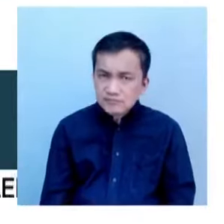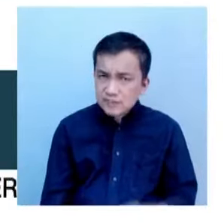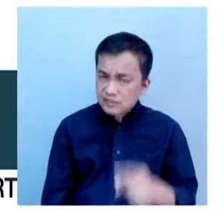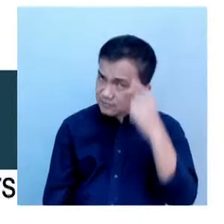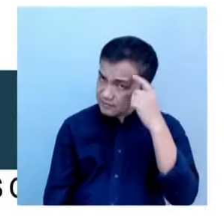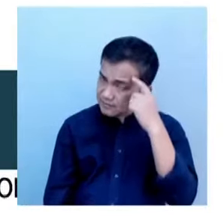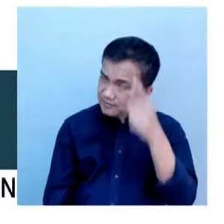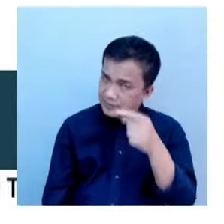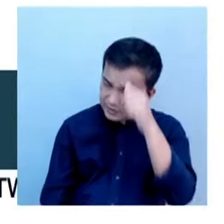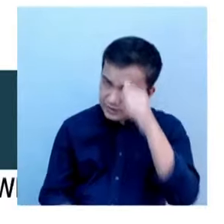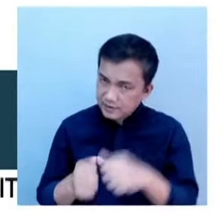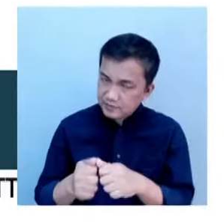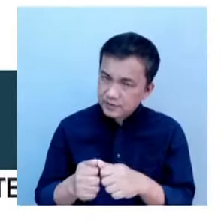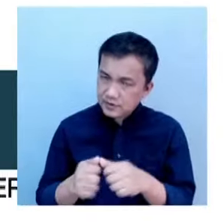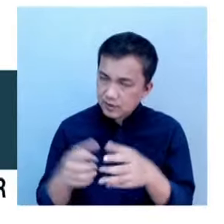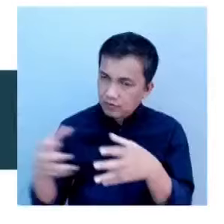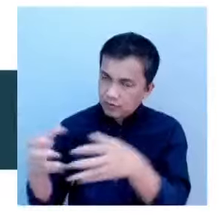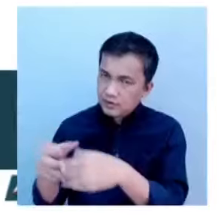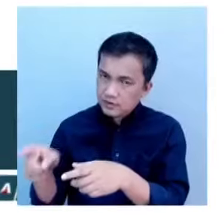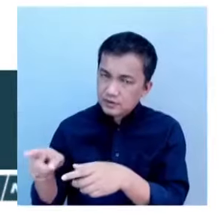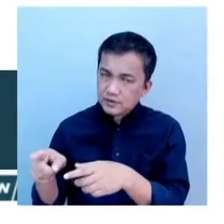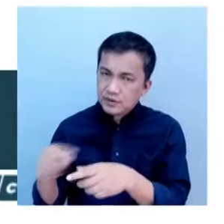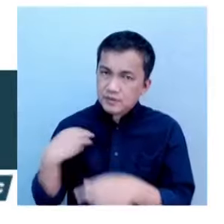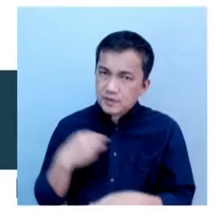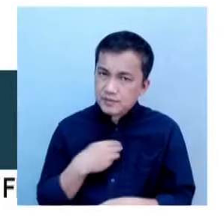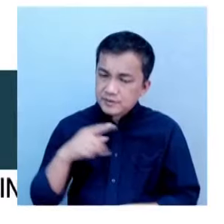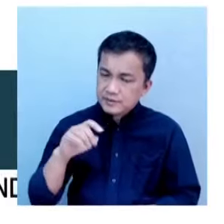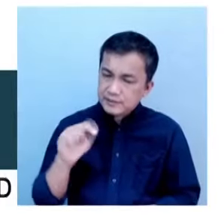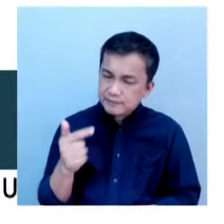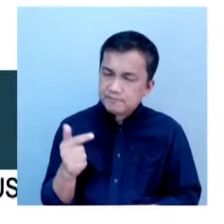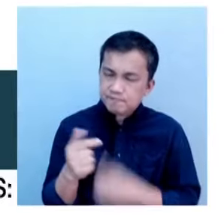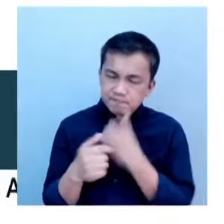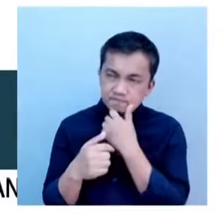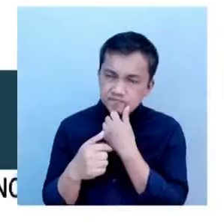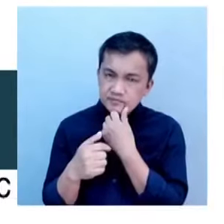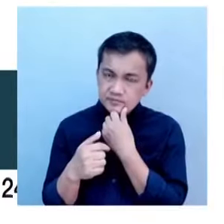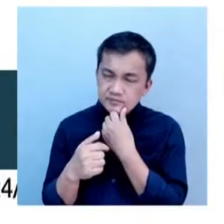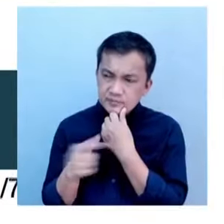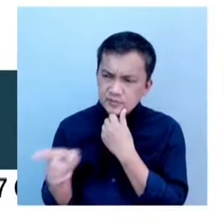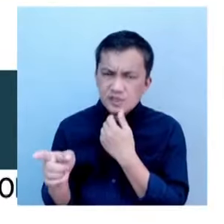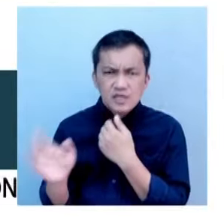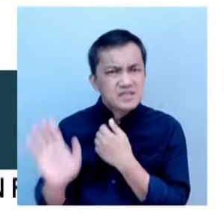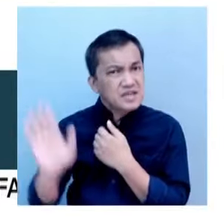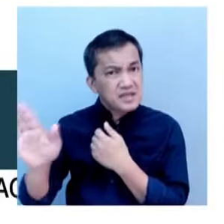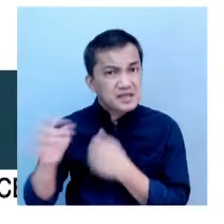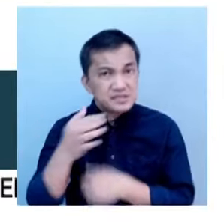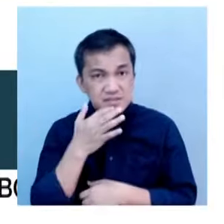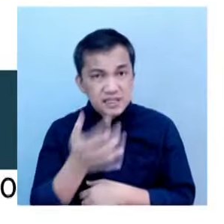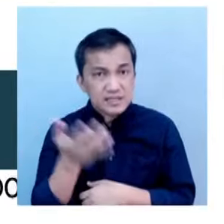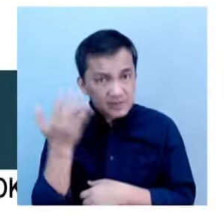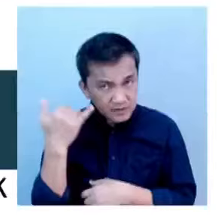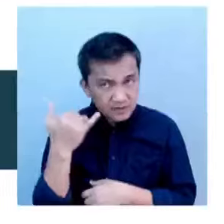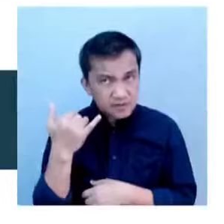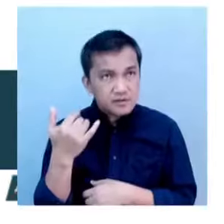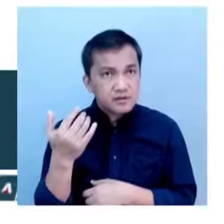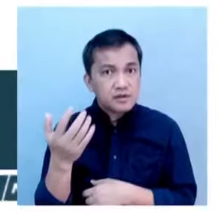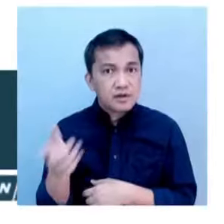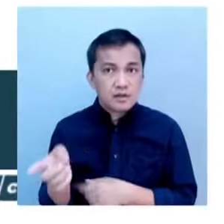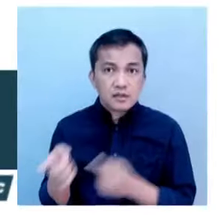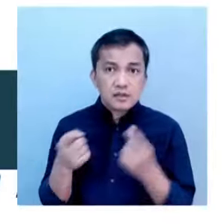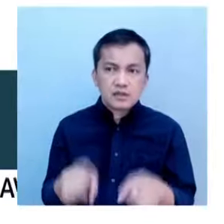one of the interviews that I had with one of the members of the Philippine Coast Guard, and they said during that time, and this